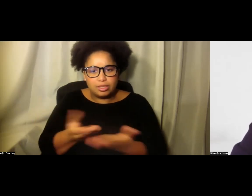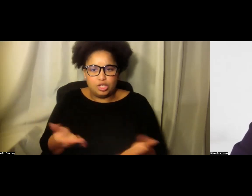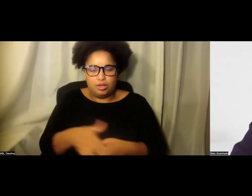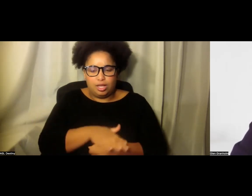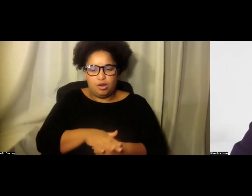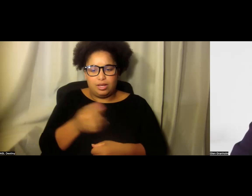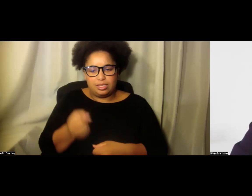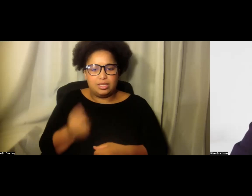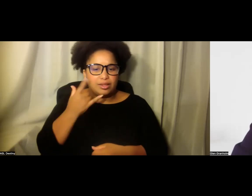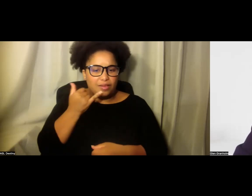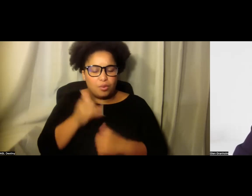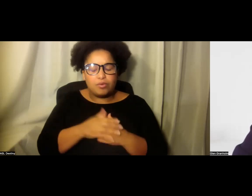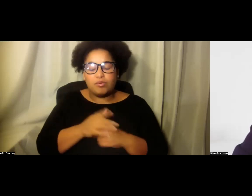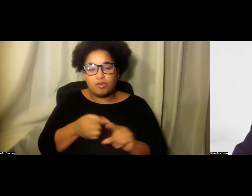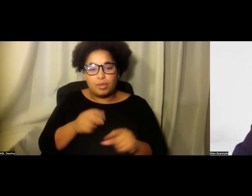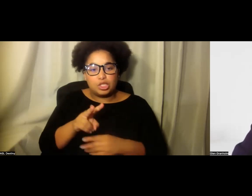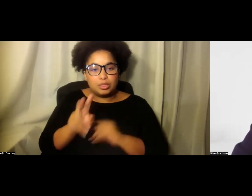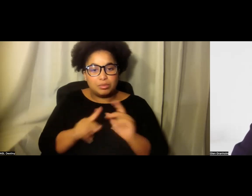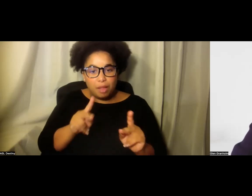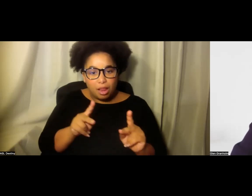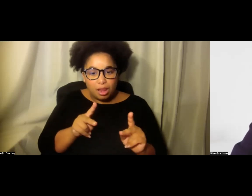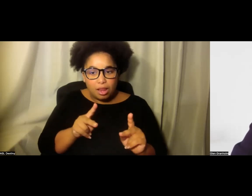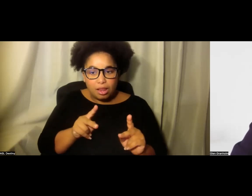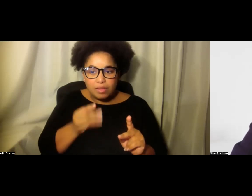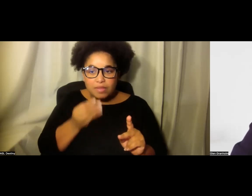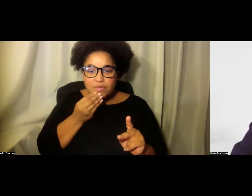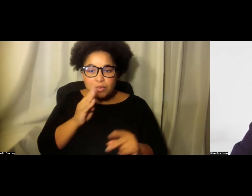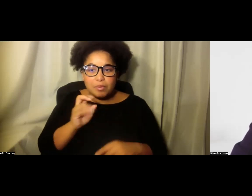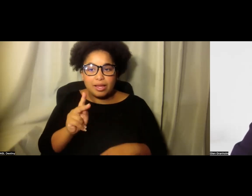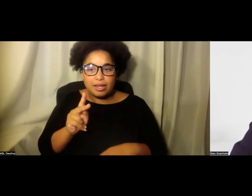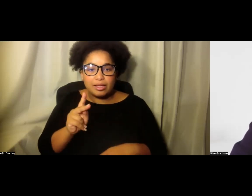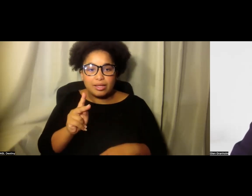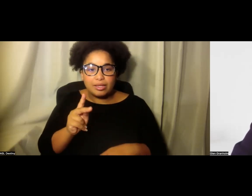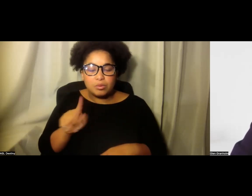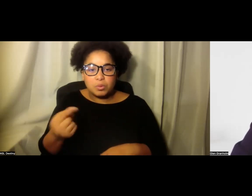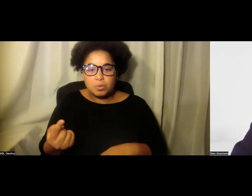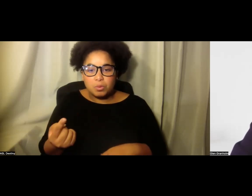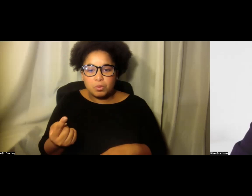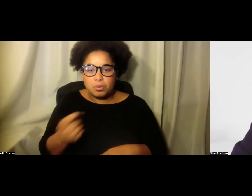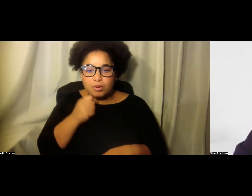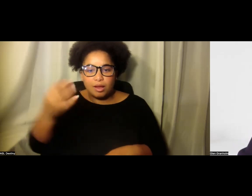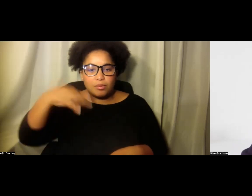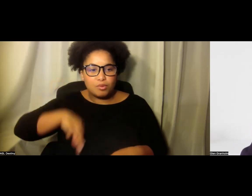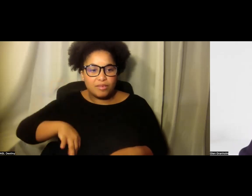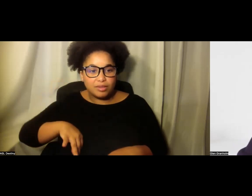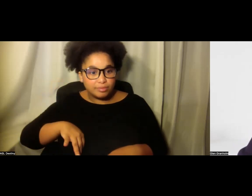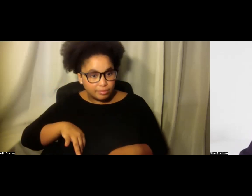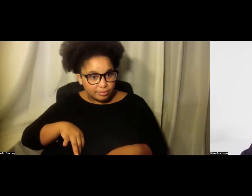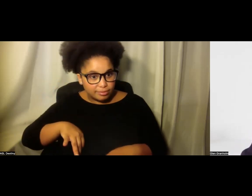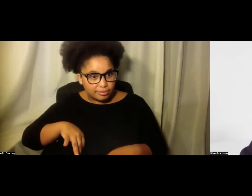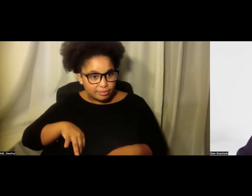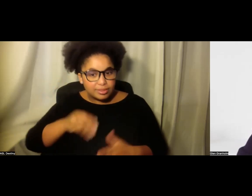California. And of those 200 people, the food bank was the only nonprofit there. See, this money